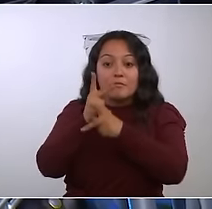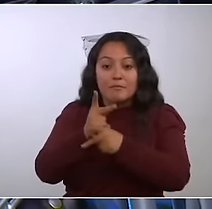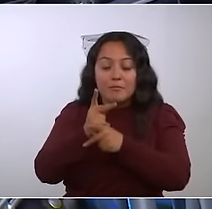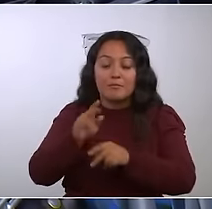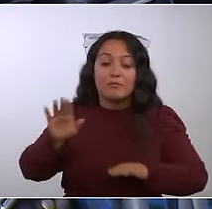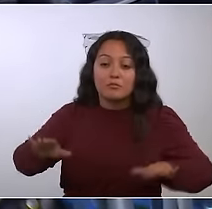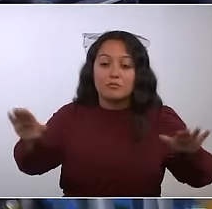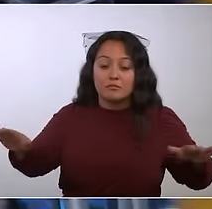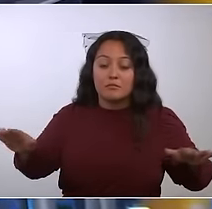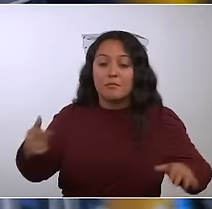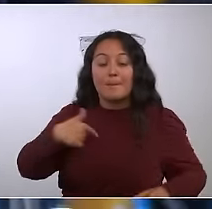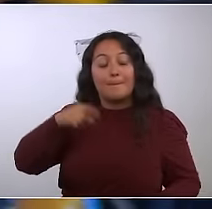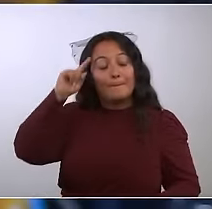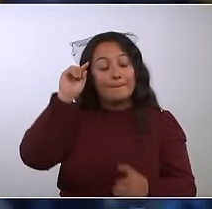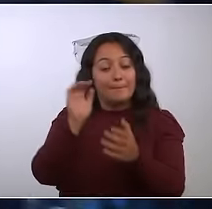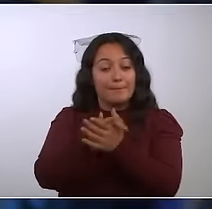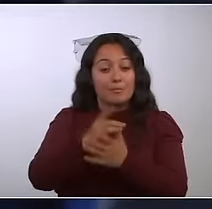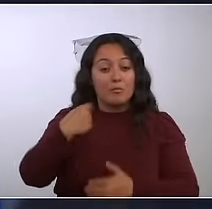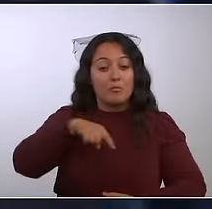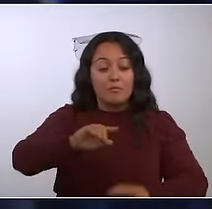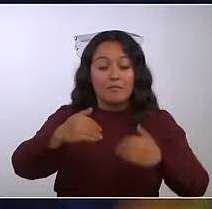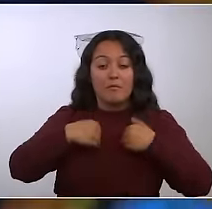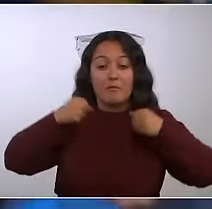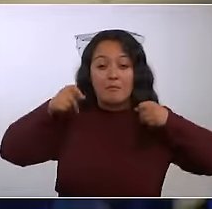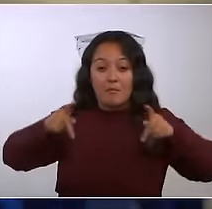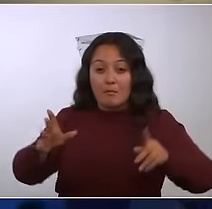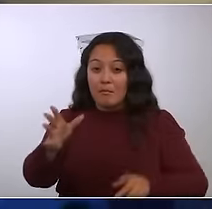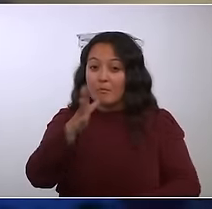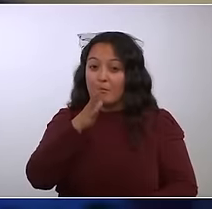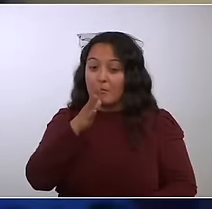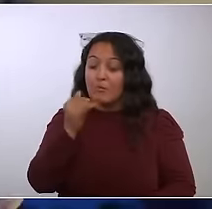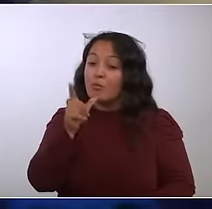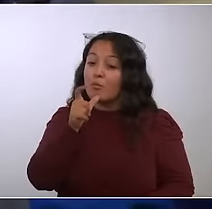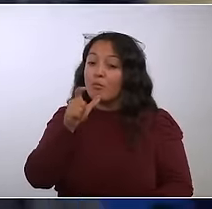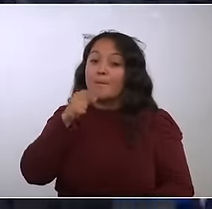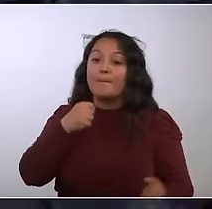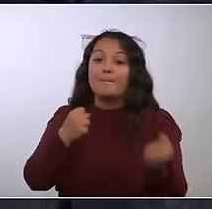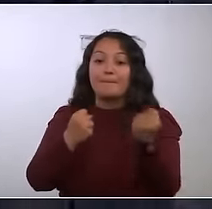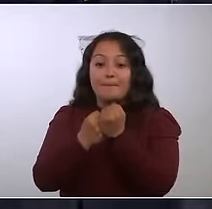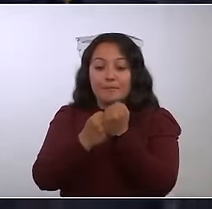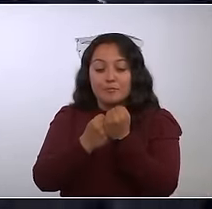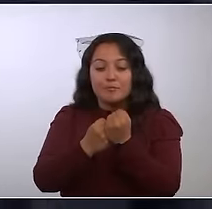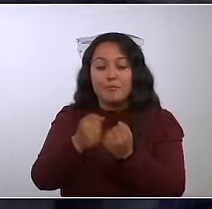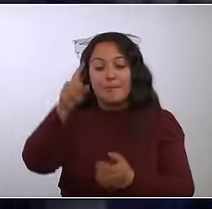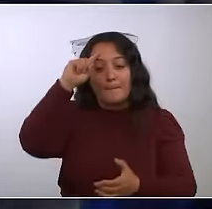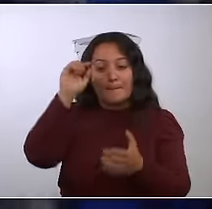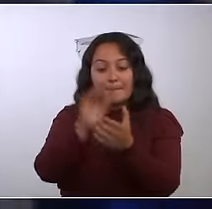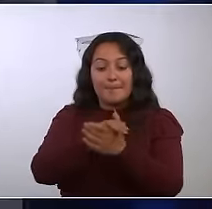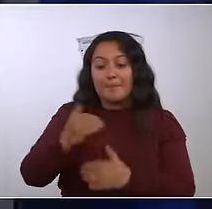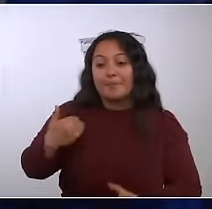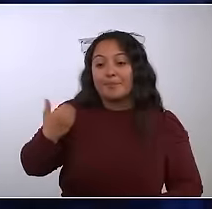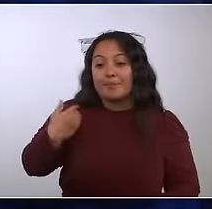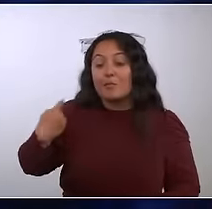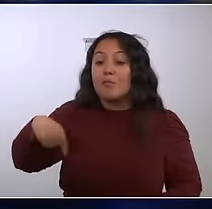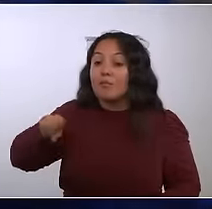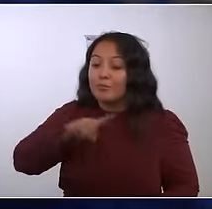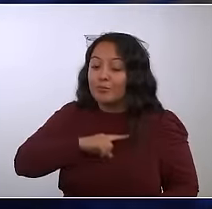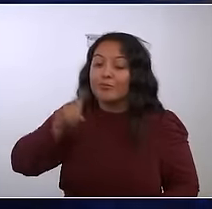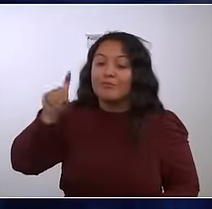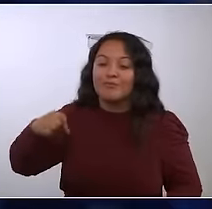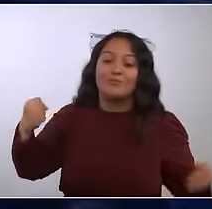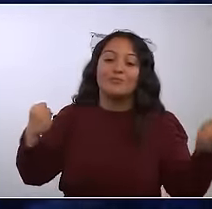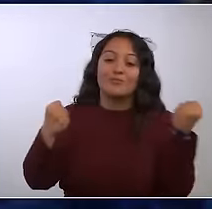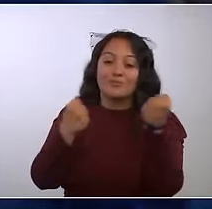madres apostólicas. I imagine here there are apostolic que creen mothers en la juventud. That believe in the young people. Necesitamos unirnos. We need to unite